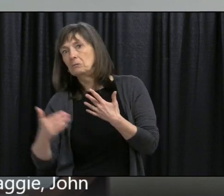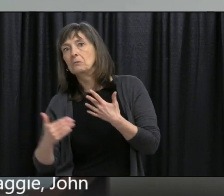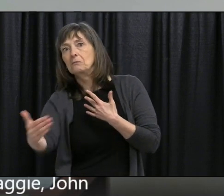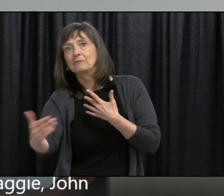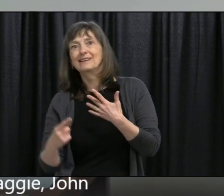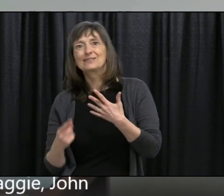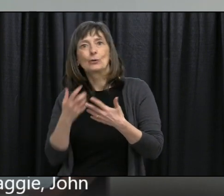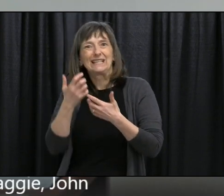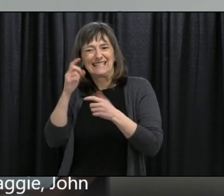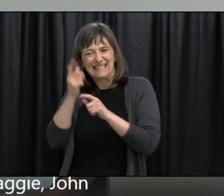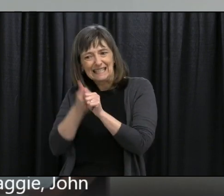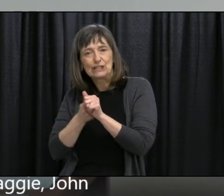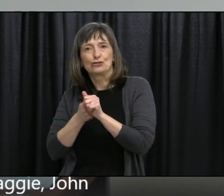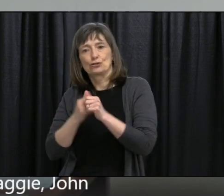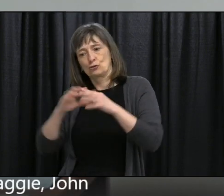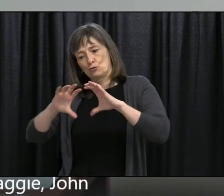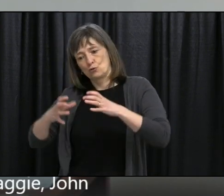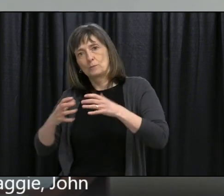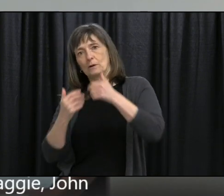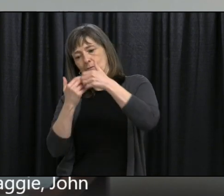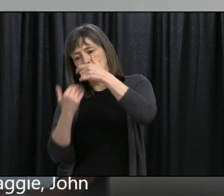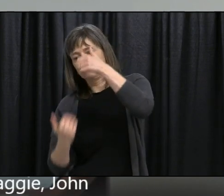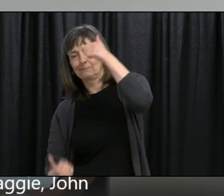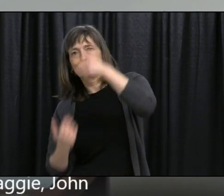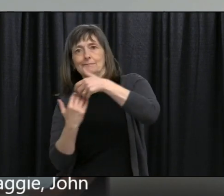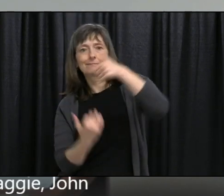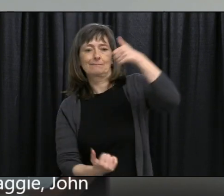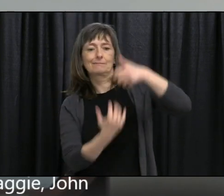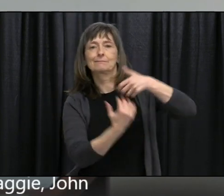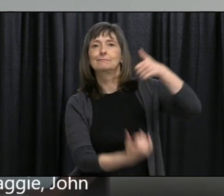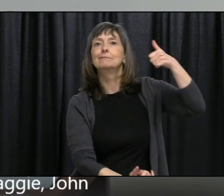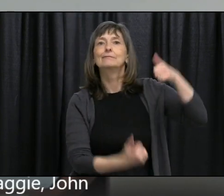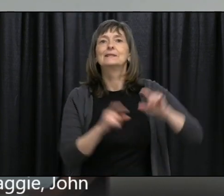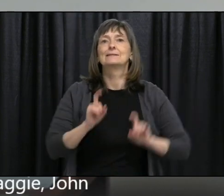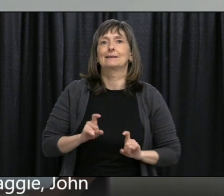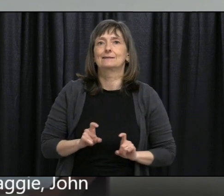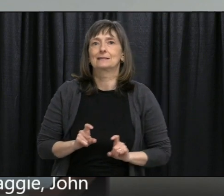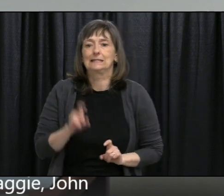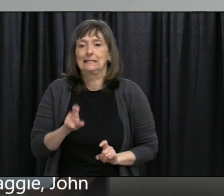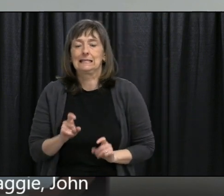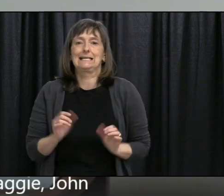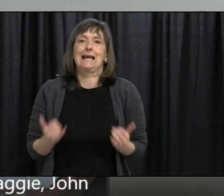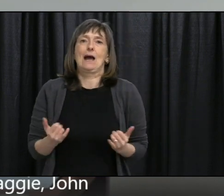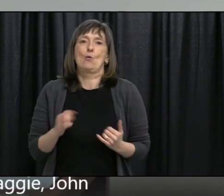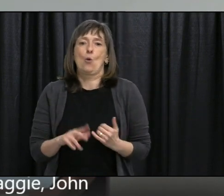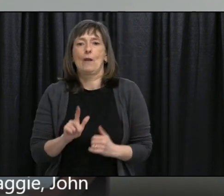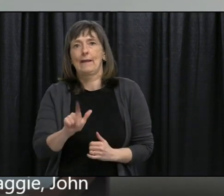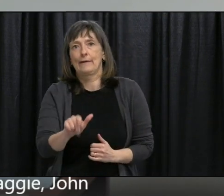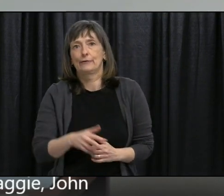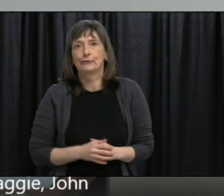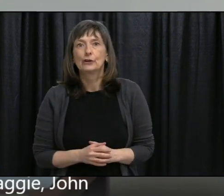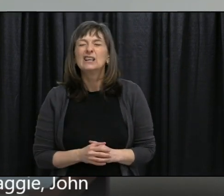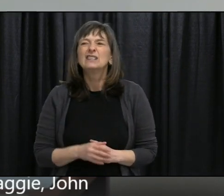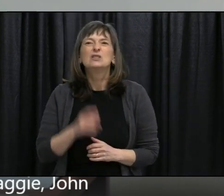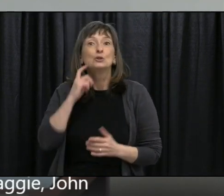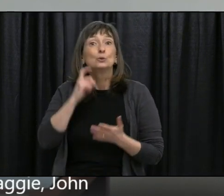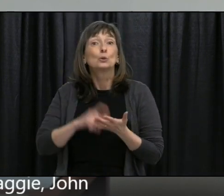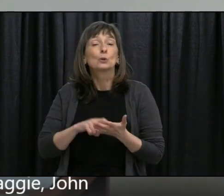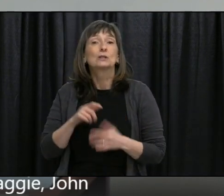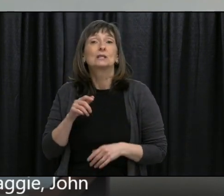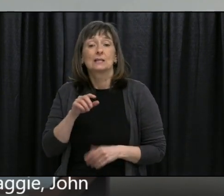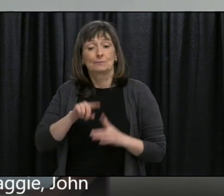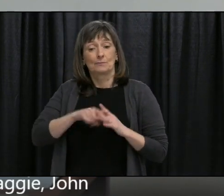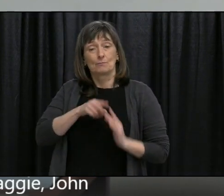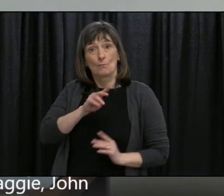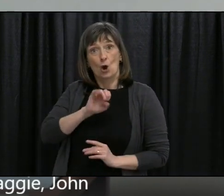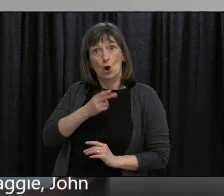review over the last little while by the clinicians involved. And you've seen people, in actual fact, who at the beginning of March were waiting, who